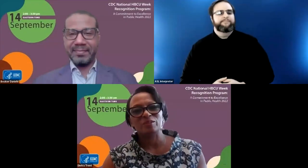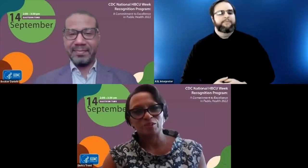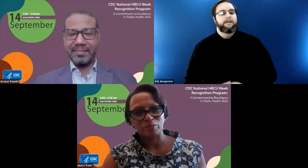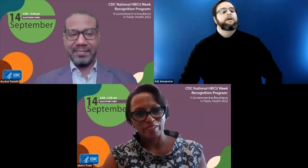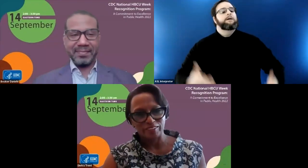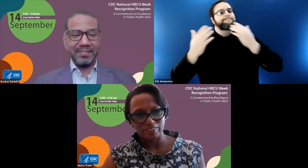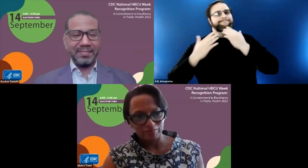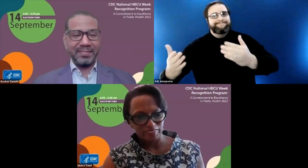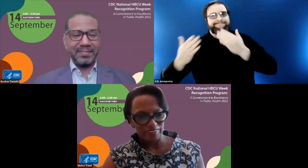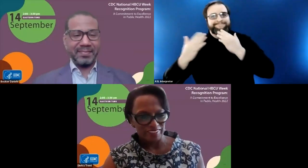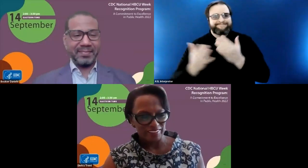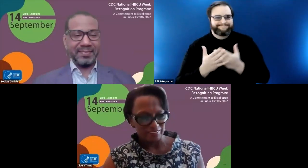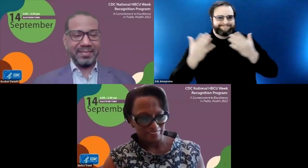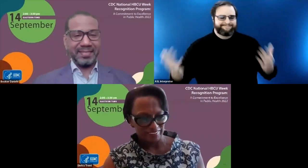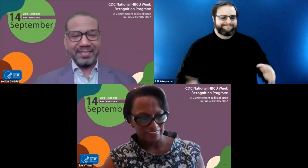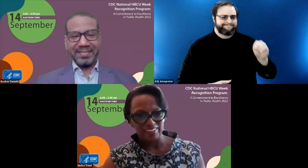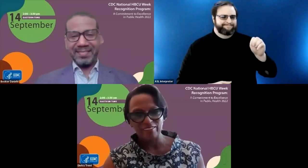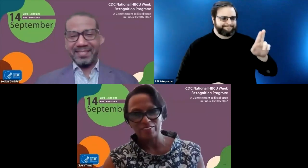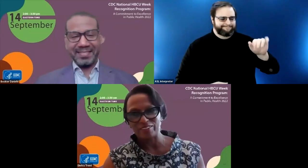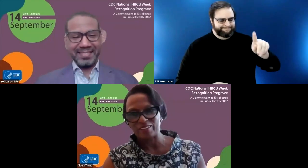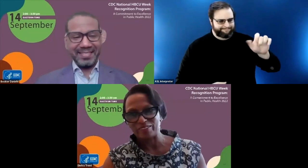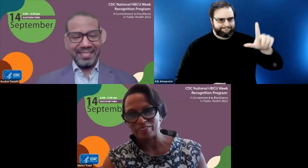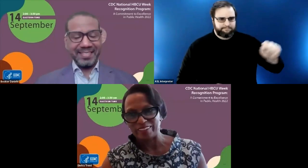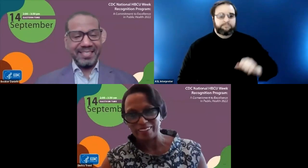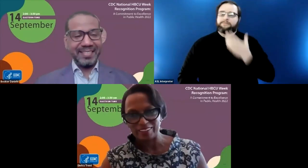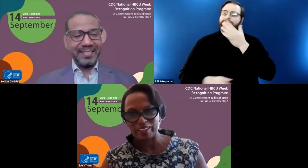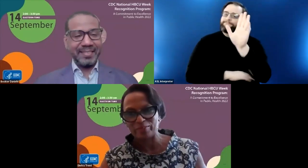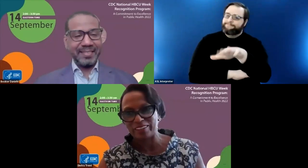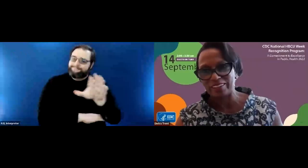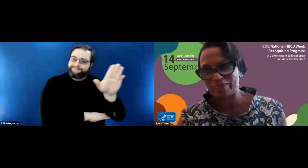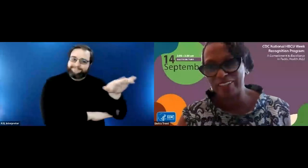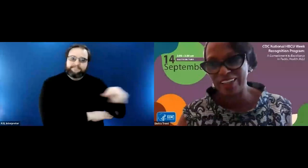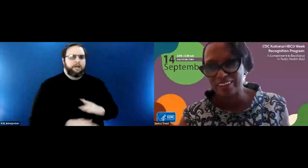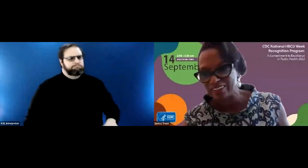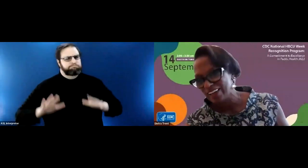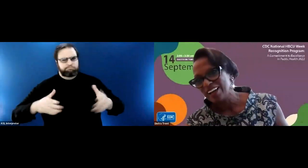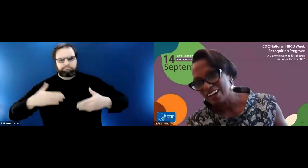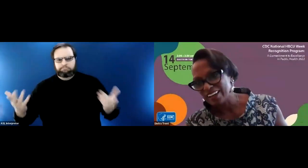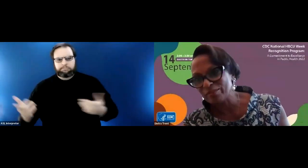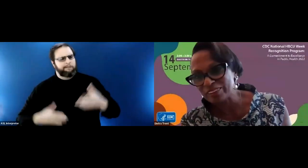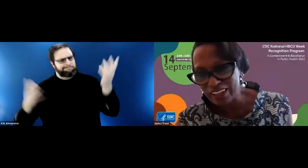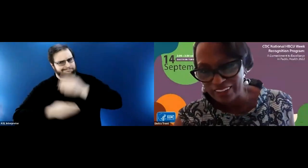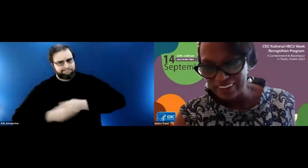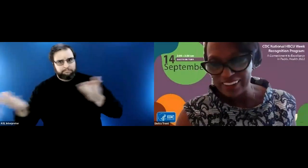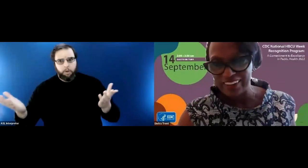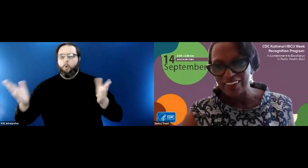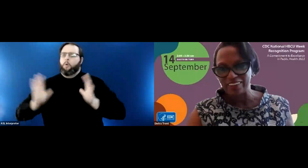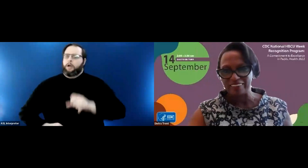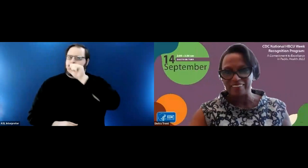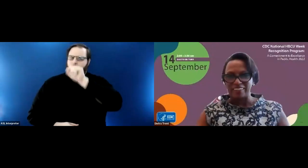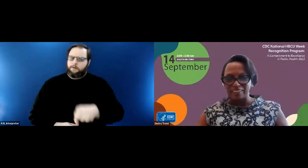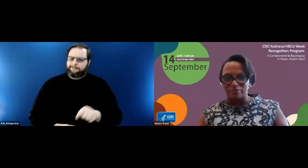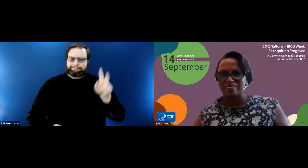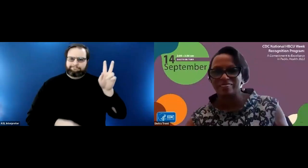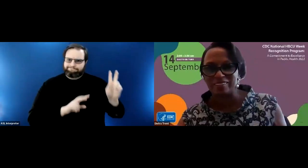Thank you so much, Mr. Daniels. Good afternoon, everyone. It's great to be here. And I'm telling you, I am loving seeing all